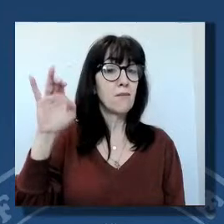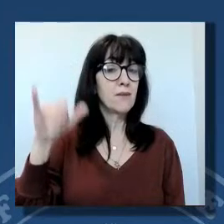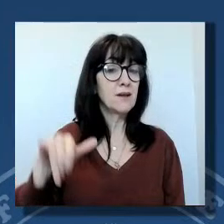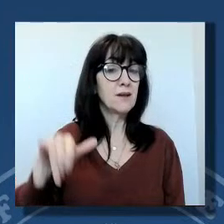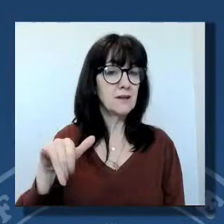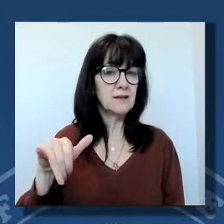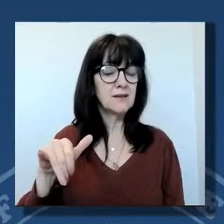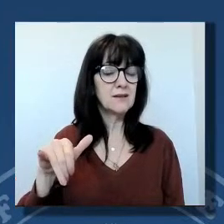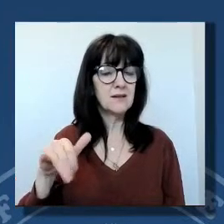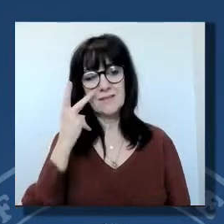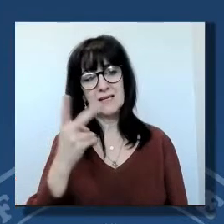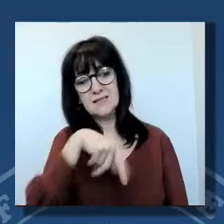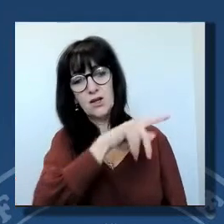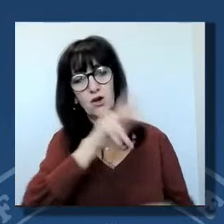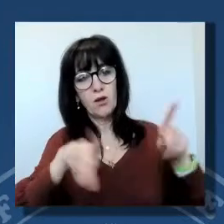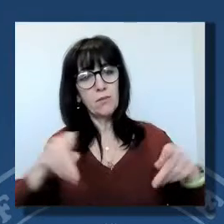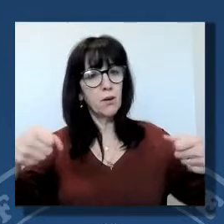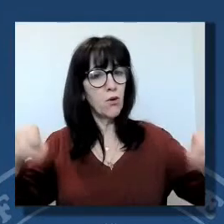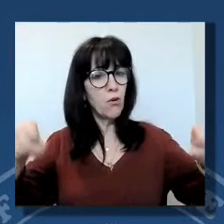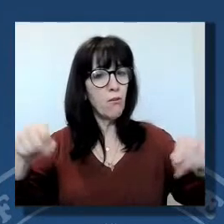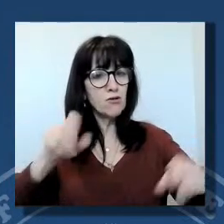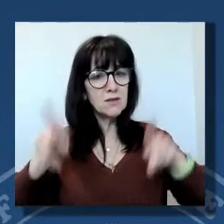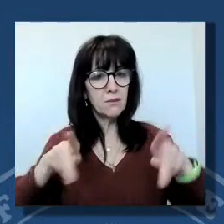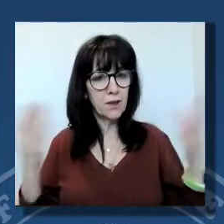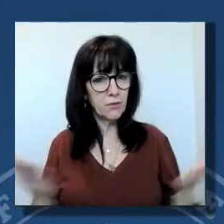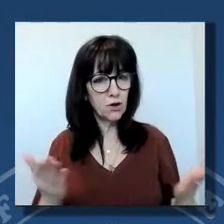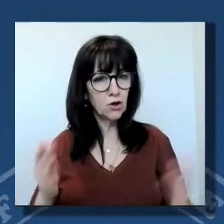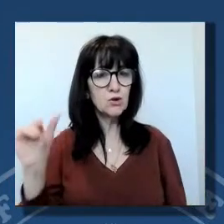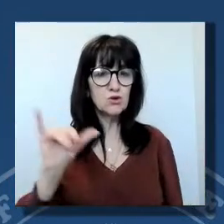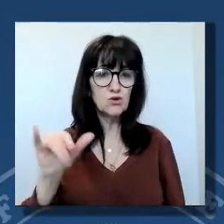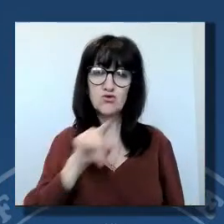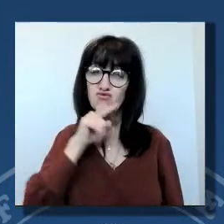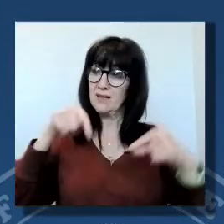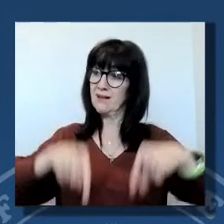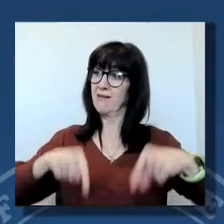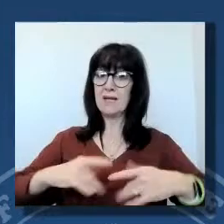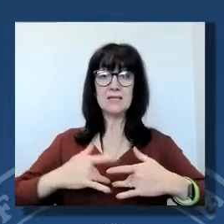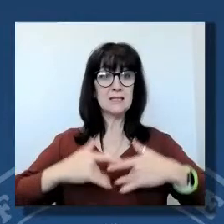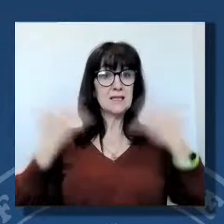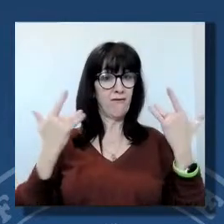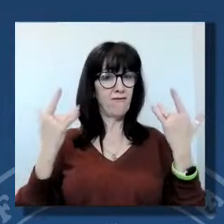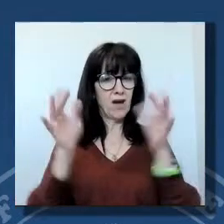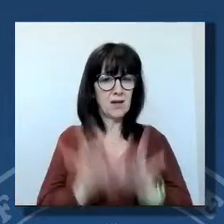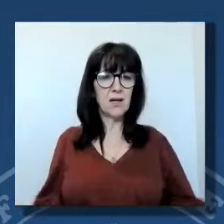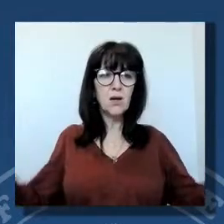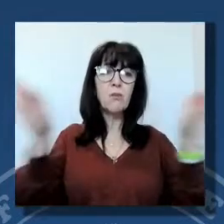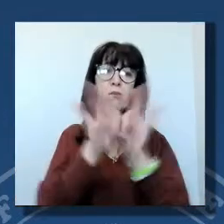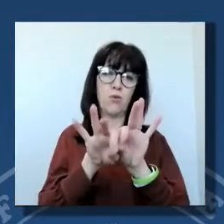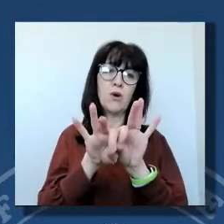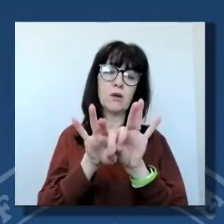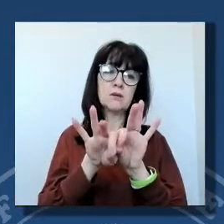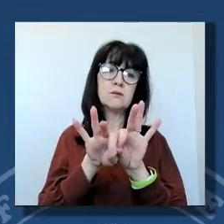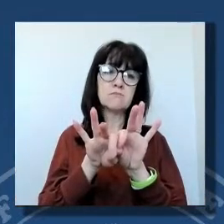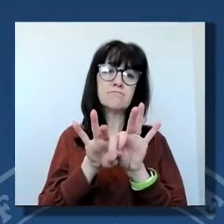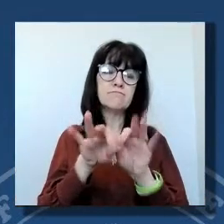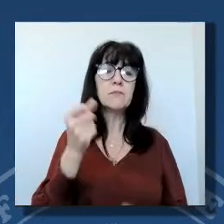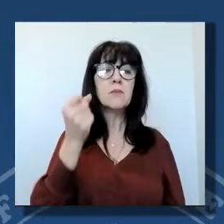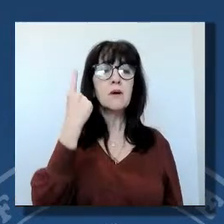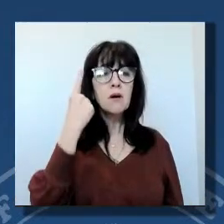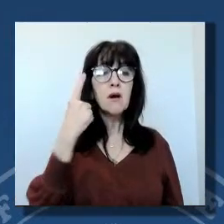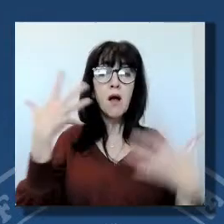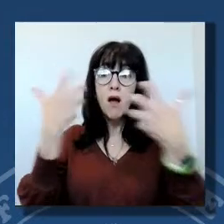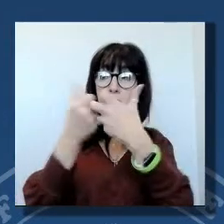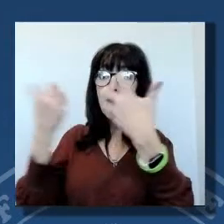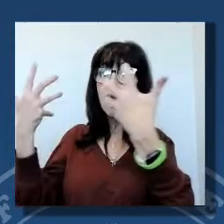motorcyclists. This is a really, really important moment. There are lots of reasons for these crashes. They affect a lot of